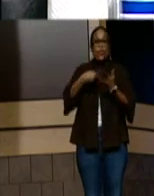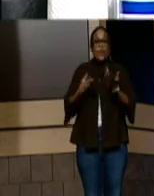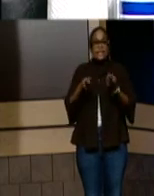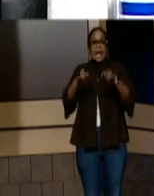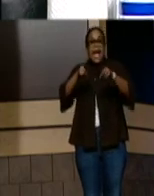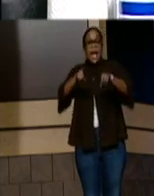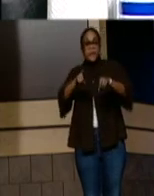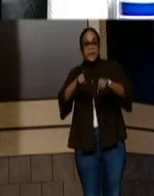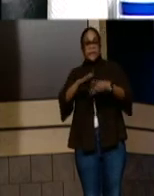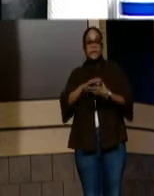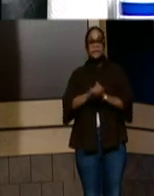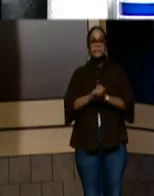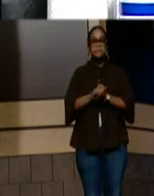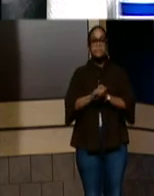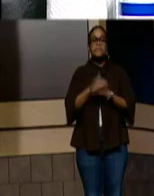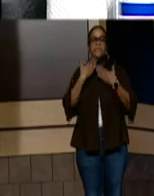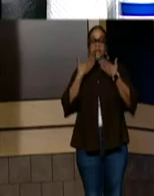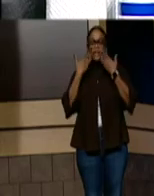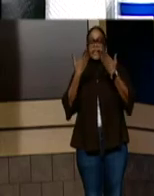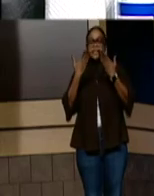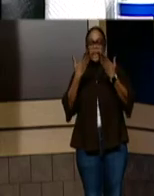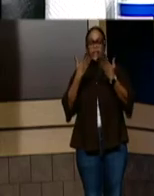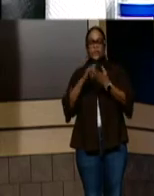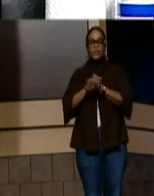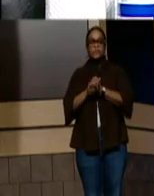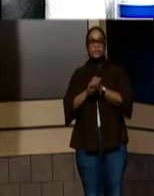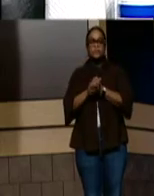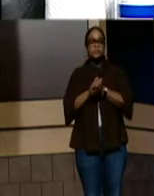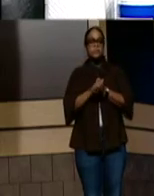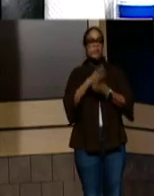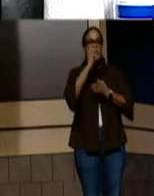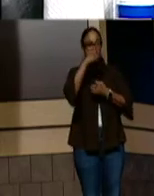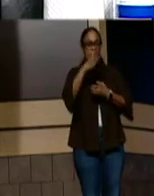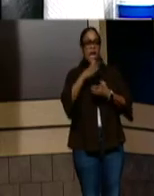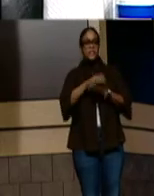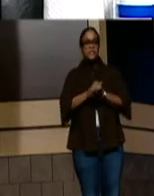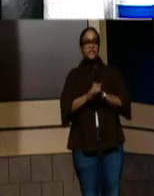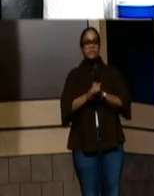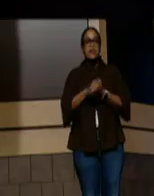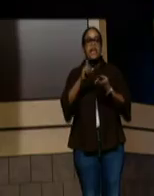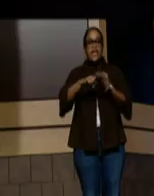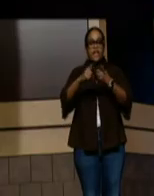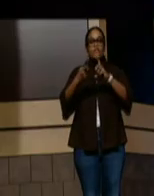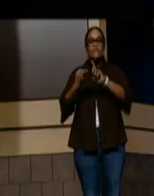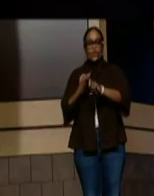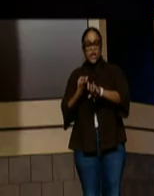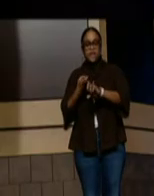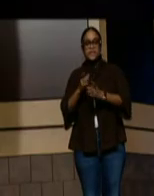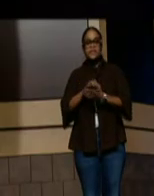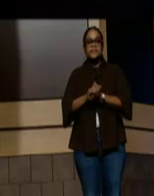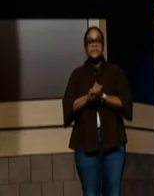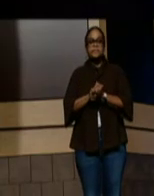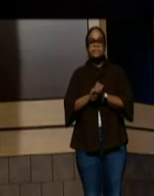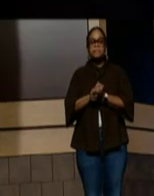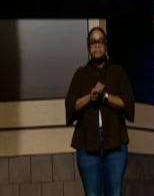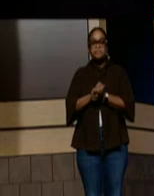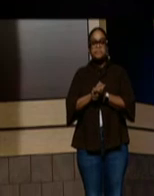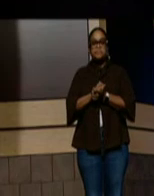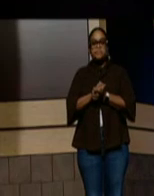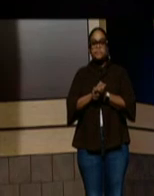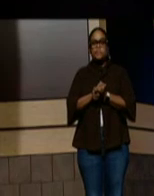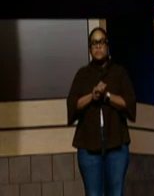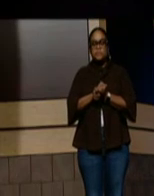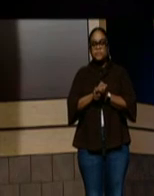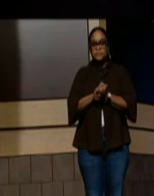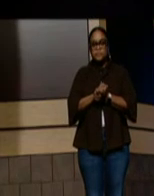with this virus? Well, thank you, Dr. Meeks, and to our friends, Dr. Wilson, Winston, I called you Wilson